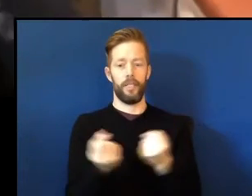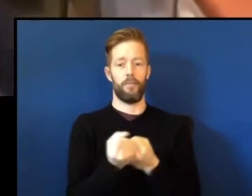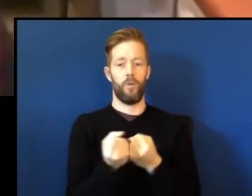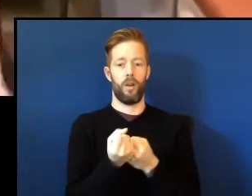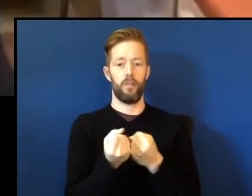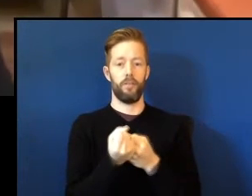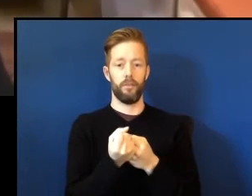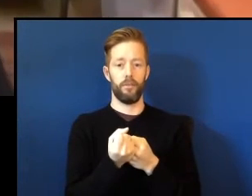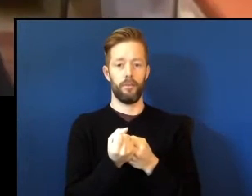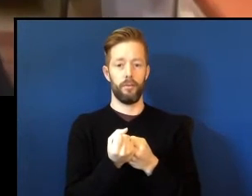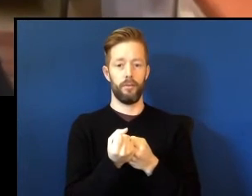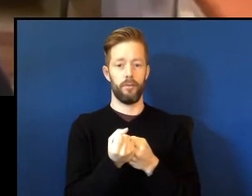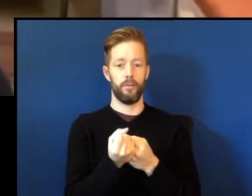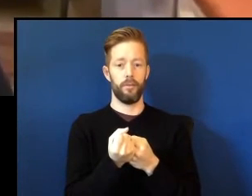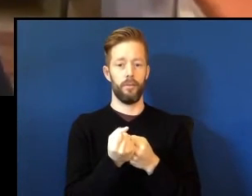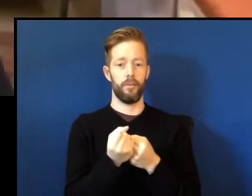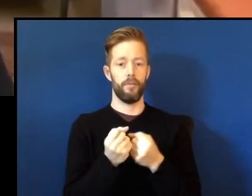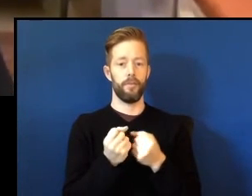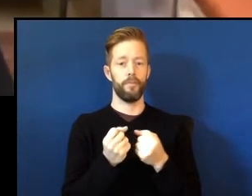thing to know that